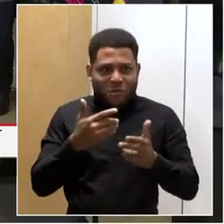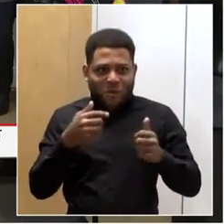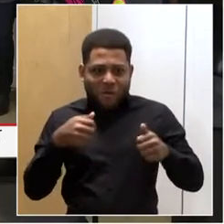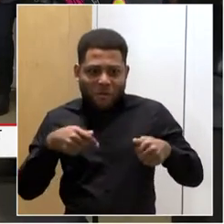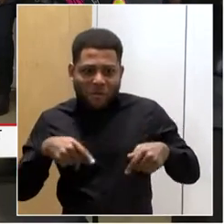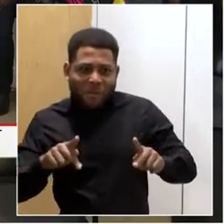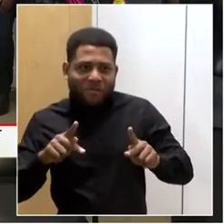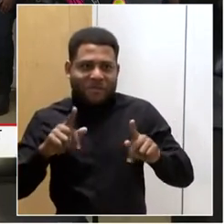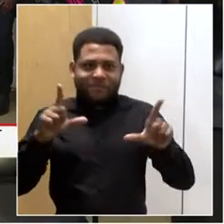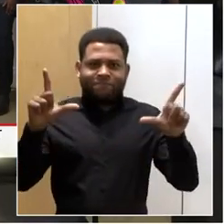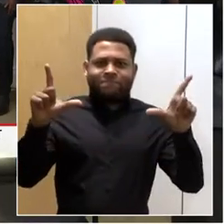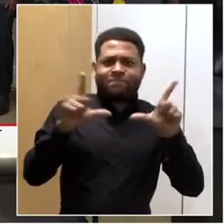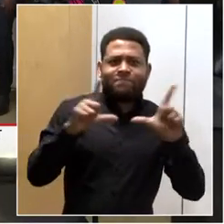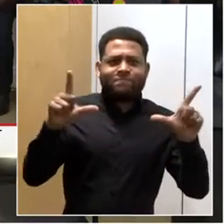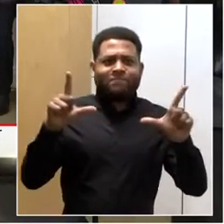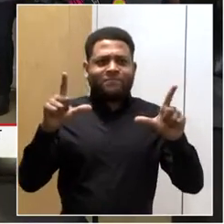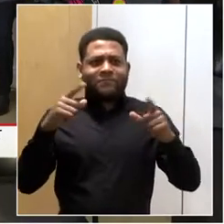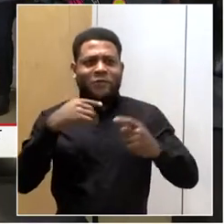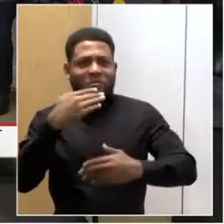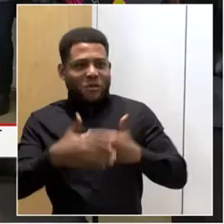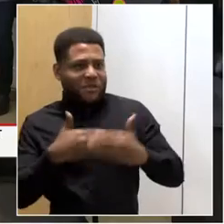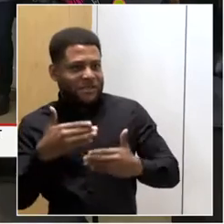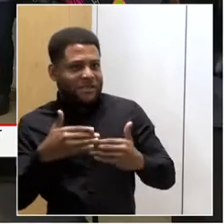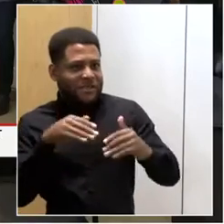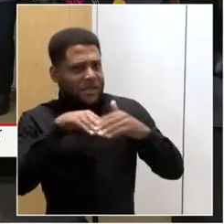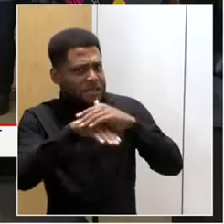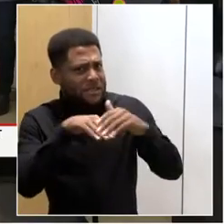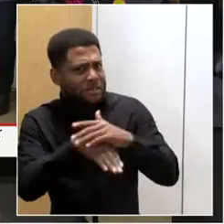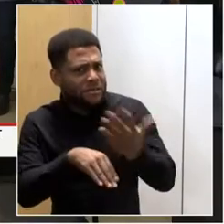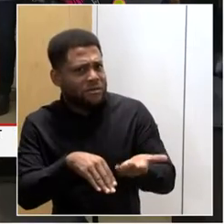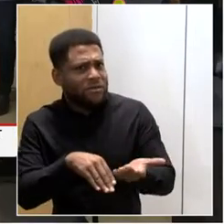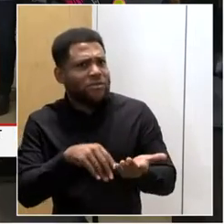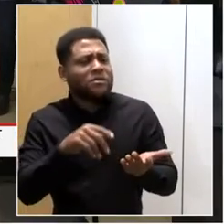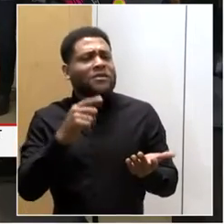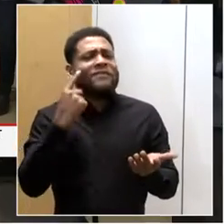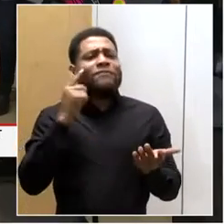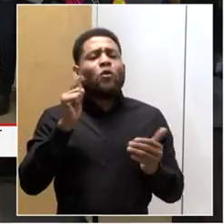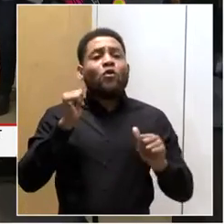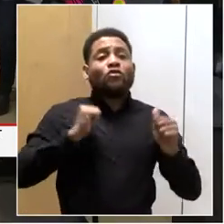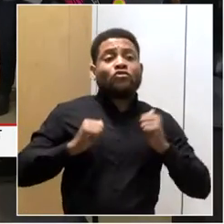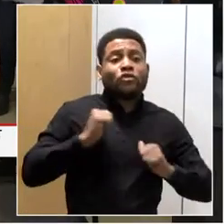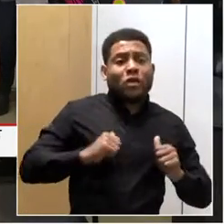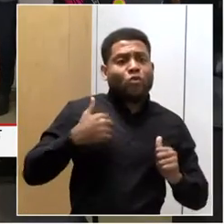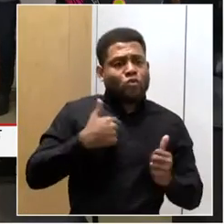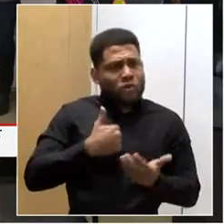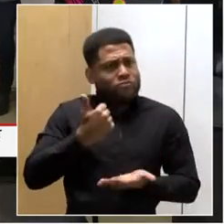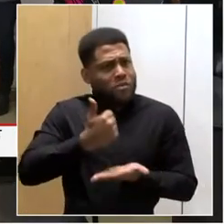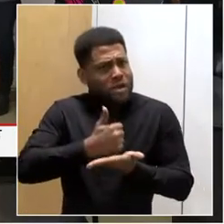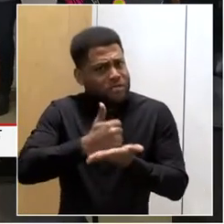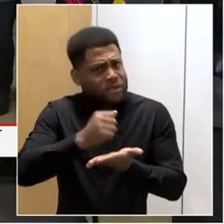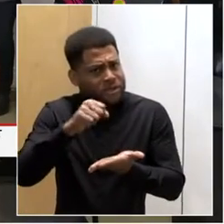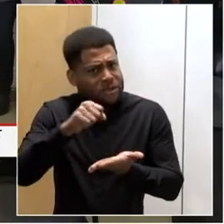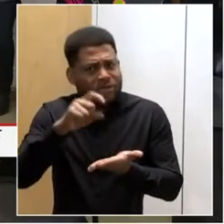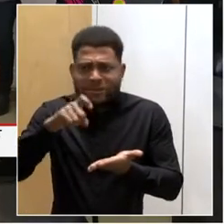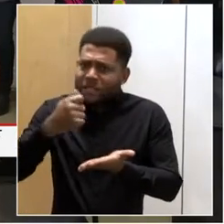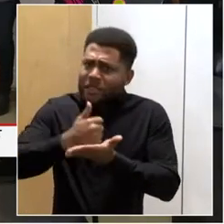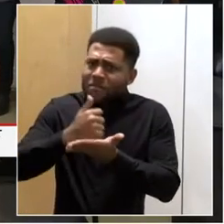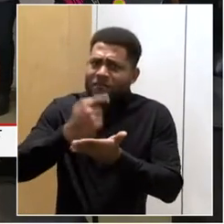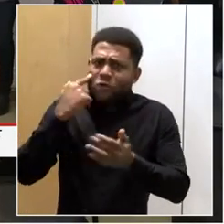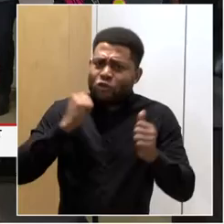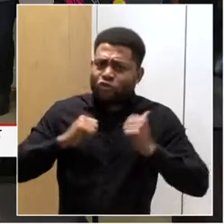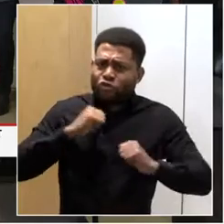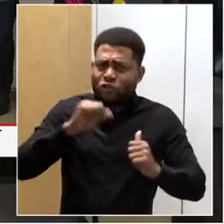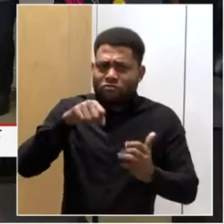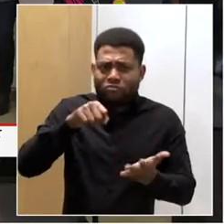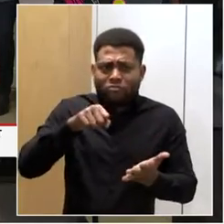accessible process that will not just help theater, which we honestly need a lot of help right now, but it would also help the creative